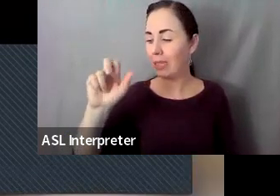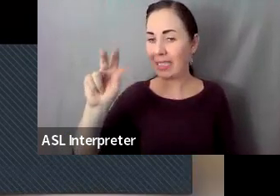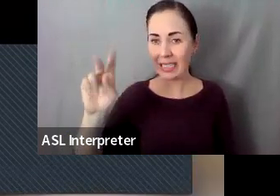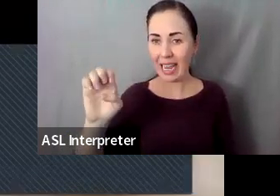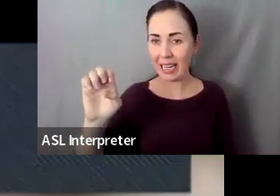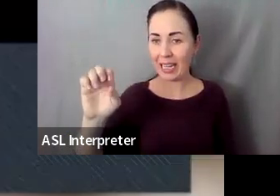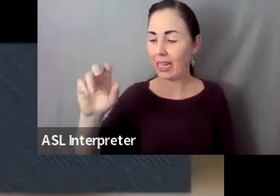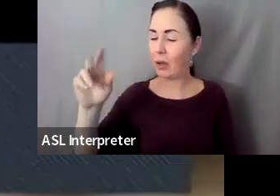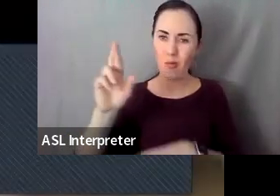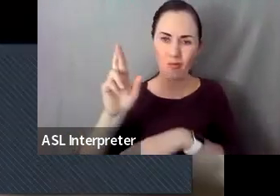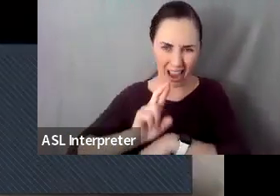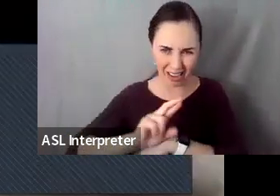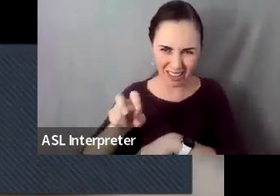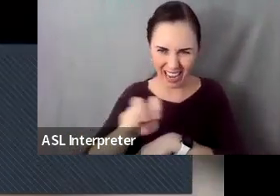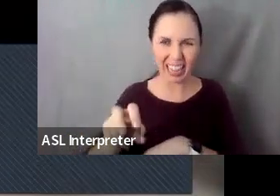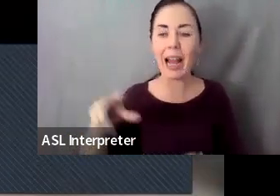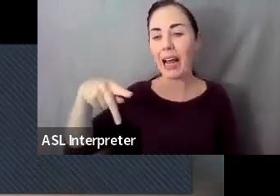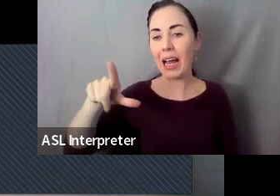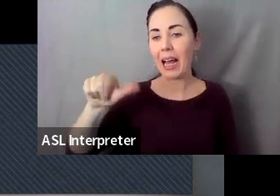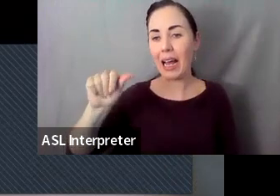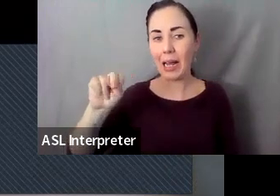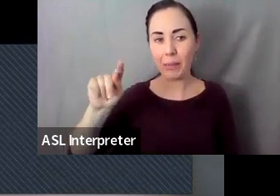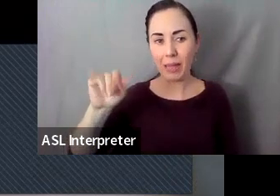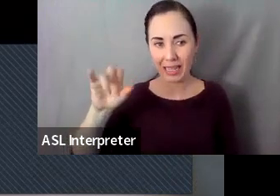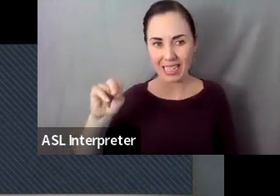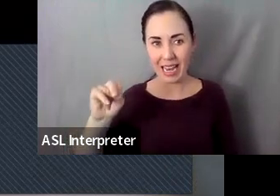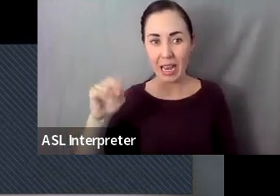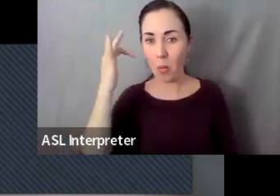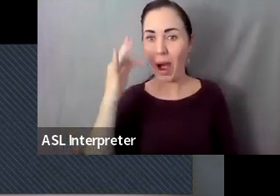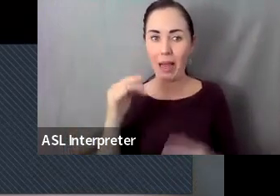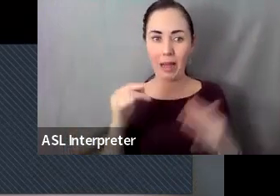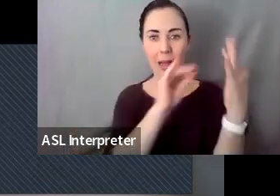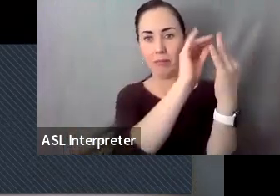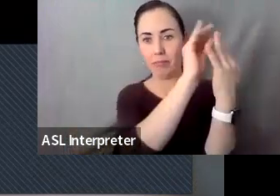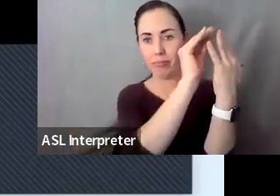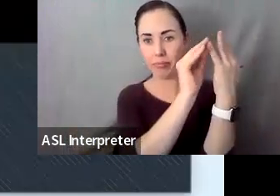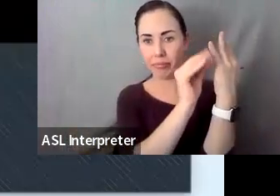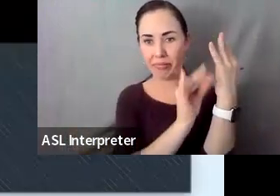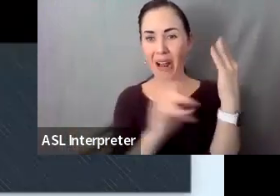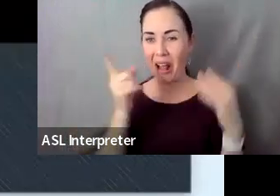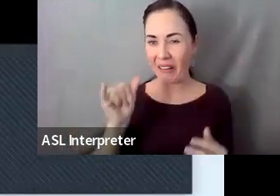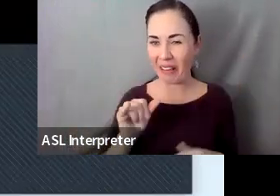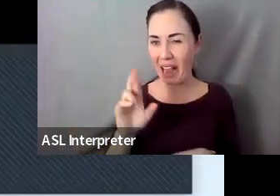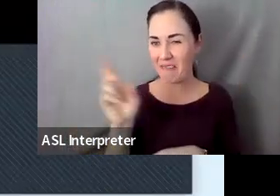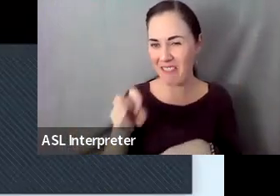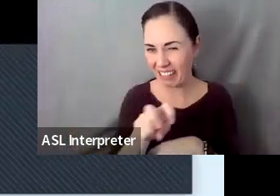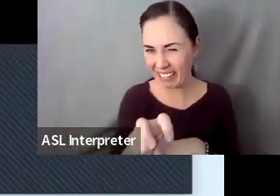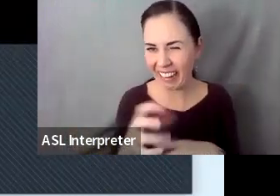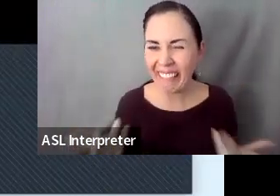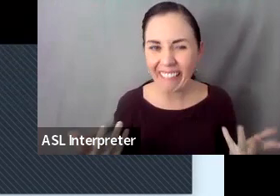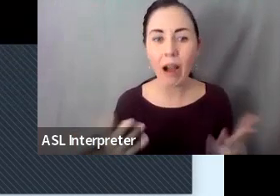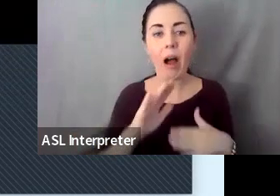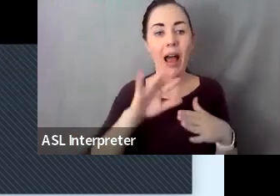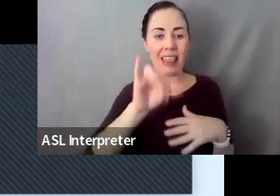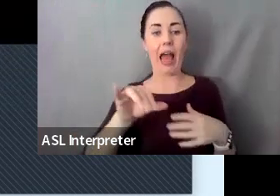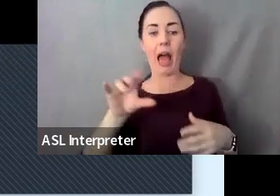sets fruit, the seed capsules look like the tail of a rattlesnake. And all orchids need fungi, and